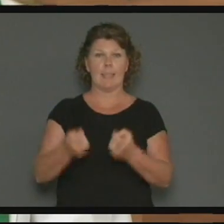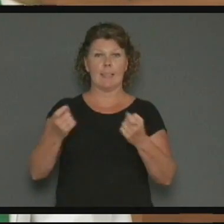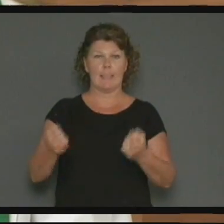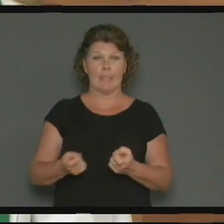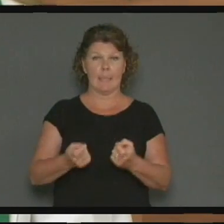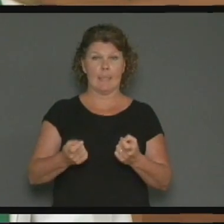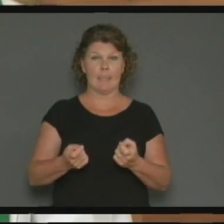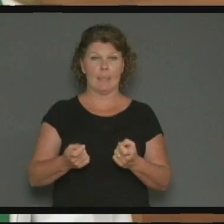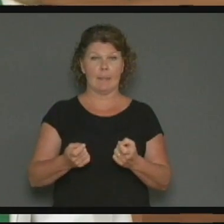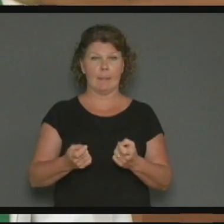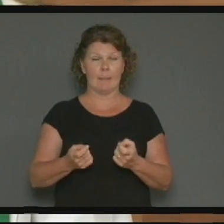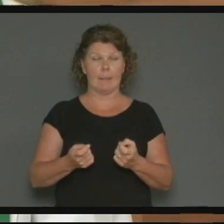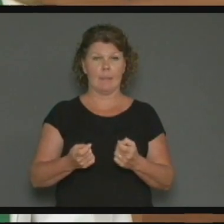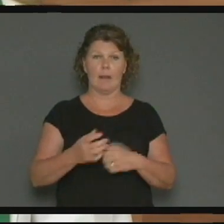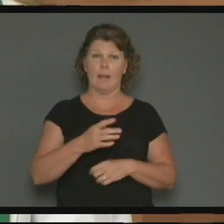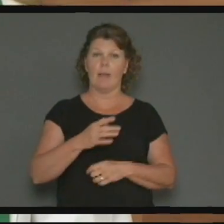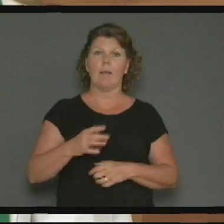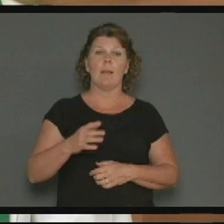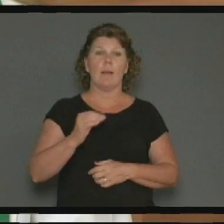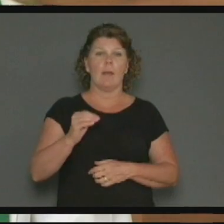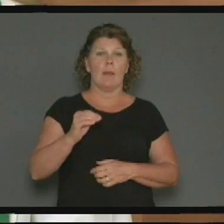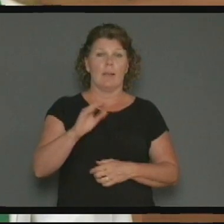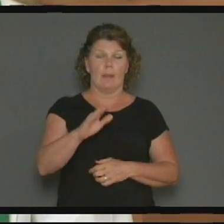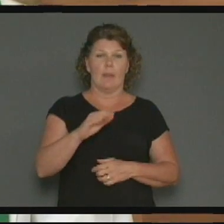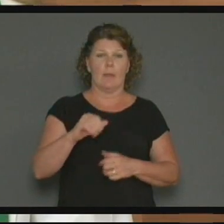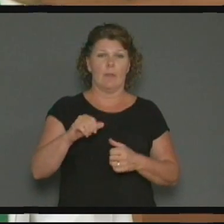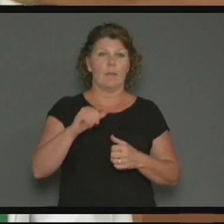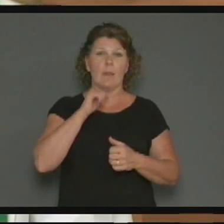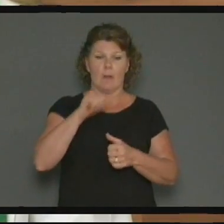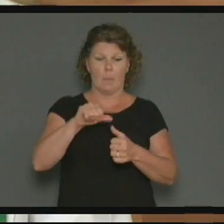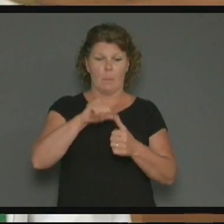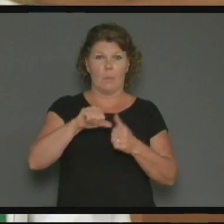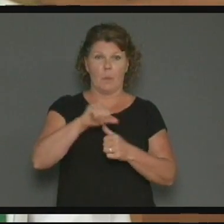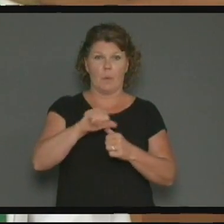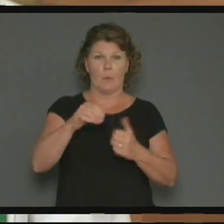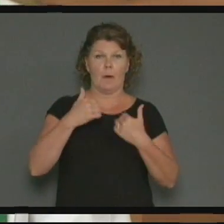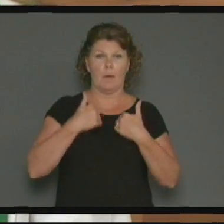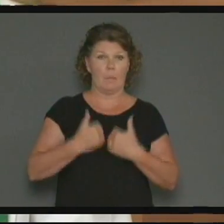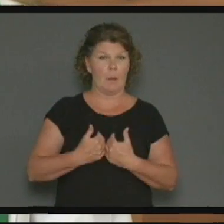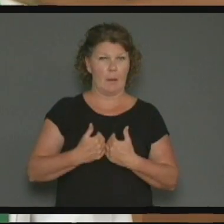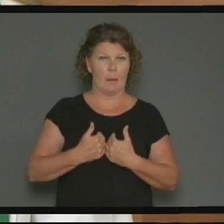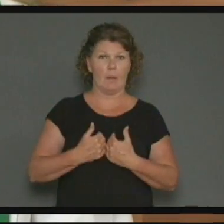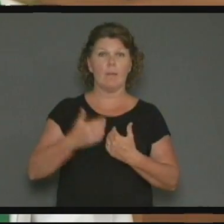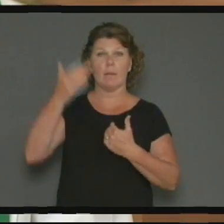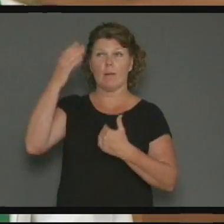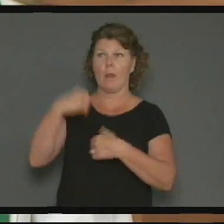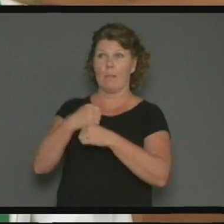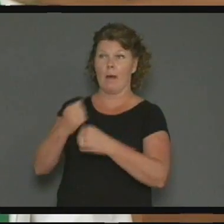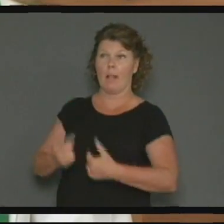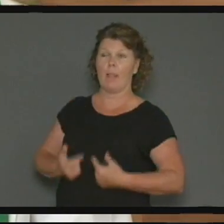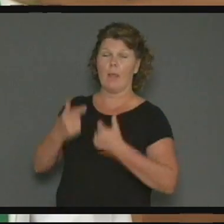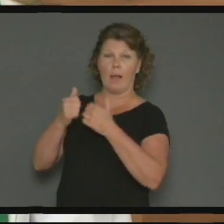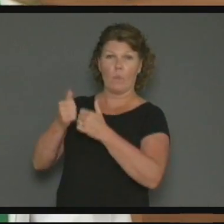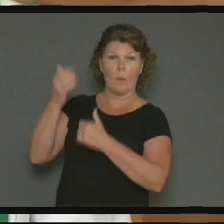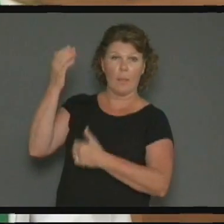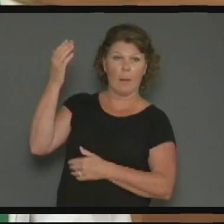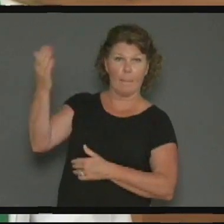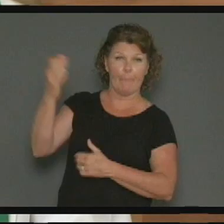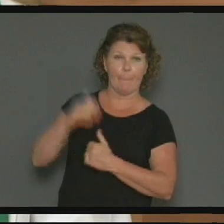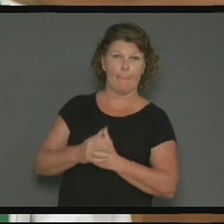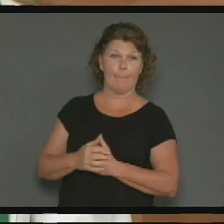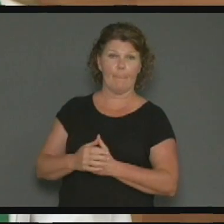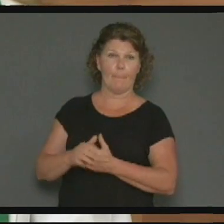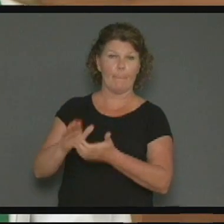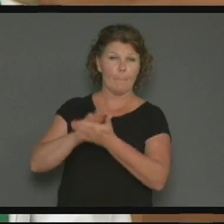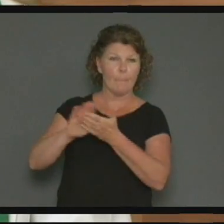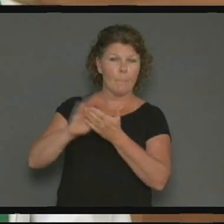and the uncircumcision of your flesh, God made alive together with him, having forgiven